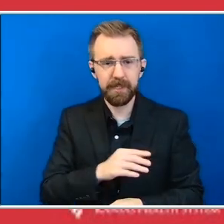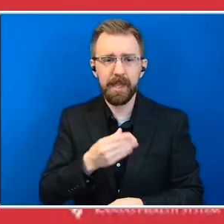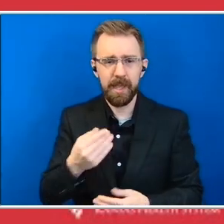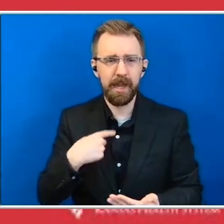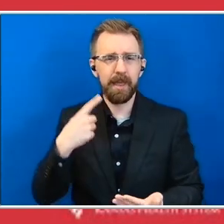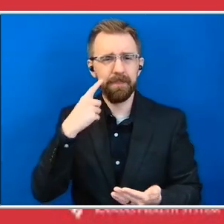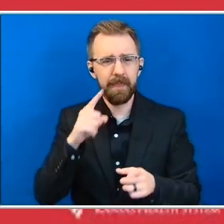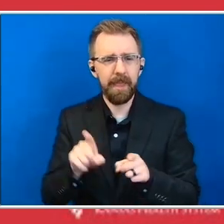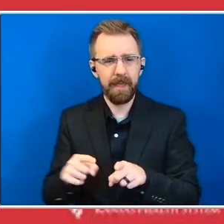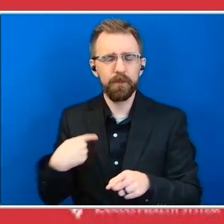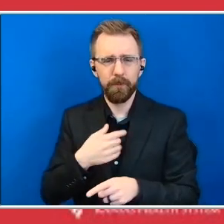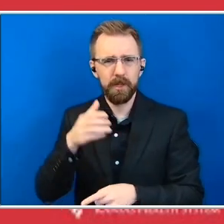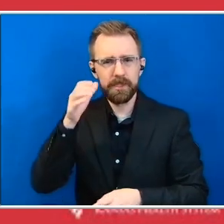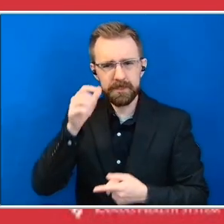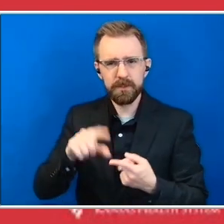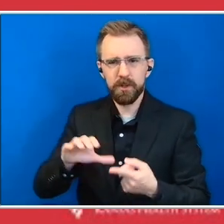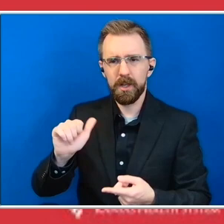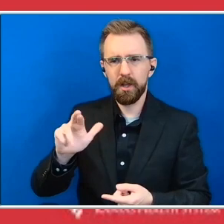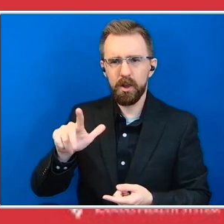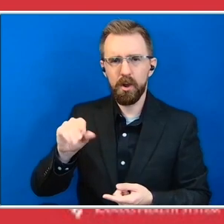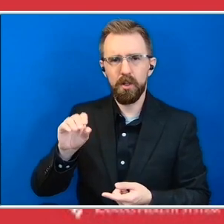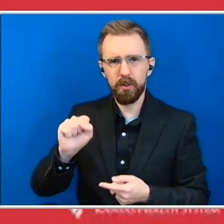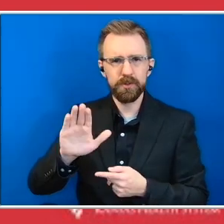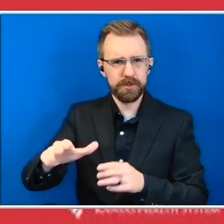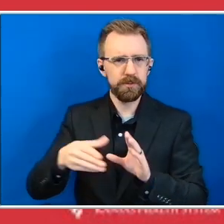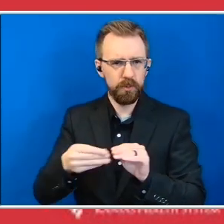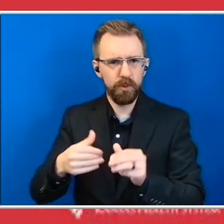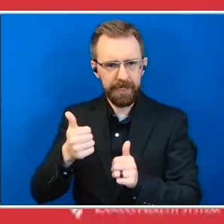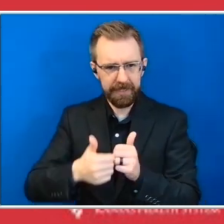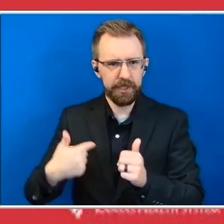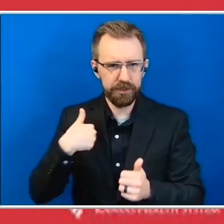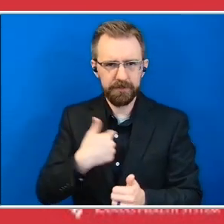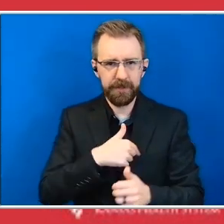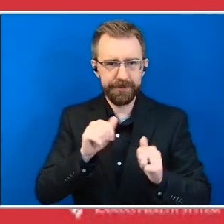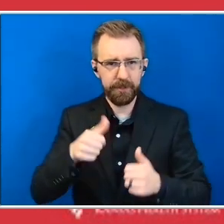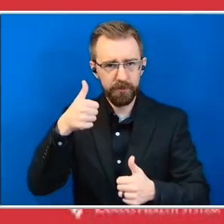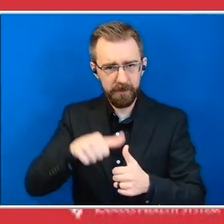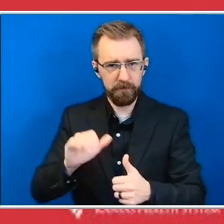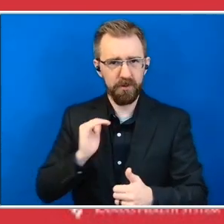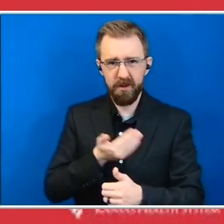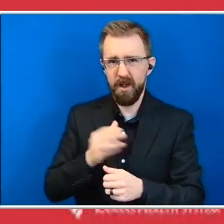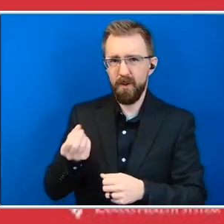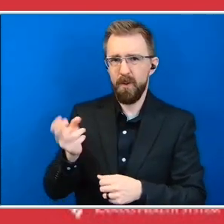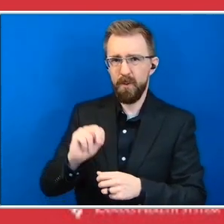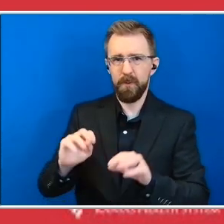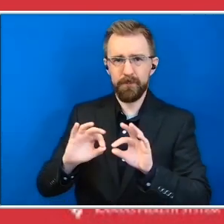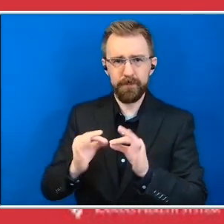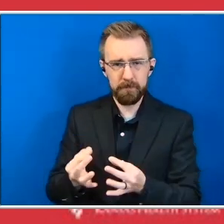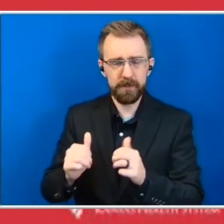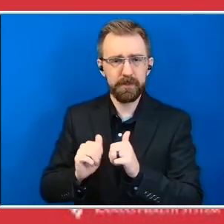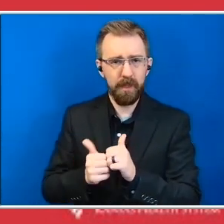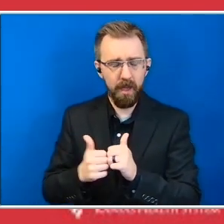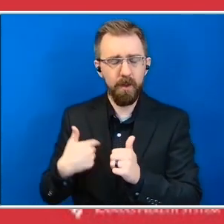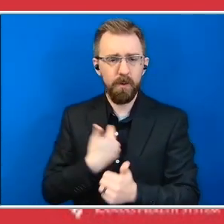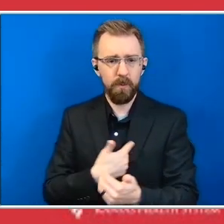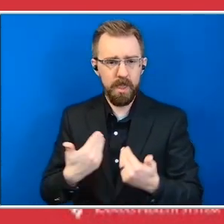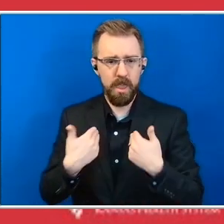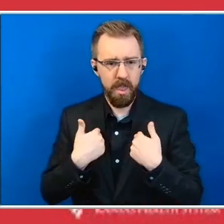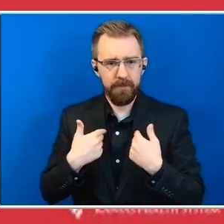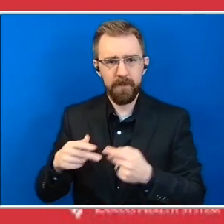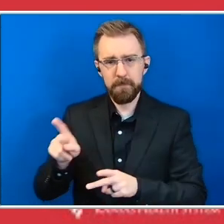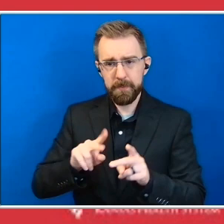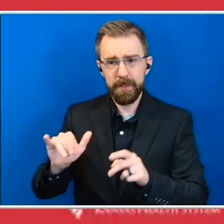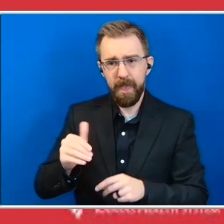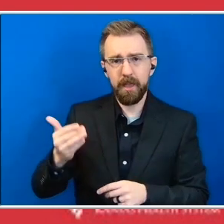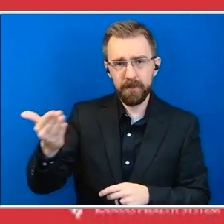were listening to Carlos' story, each one of us could recall within our own families how we have people like Carlos'